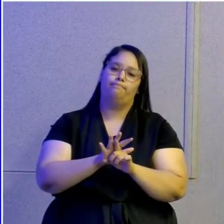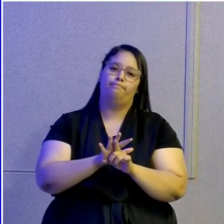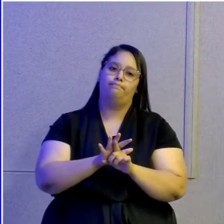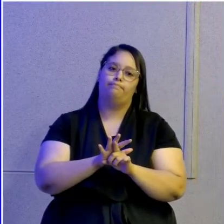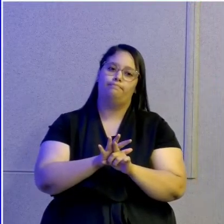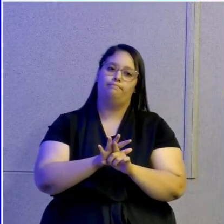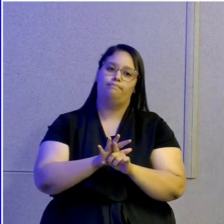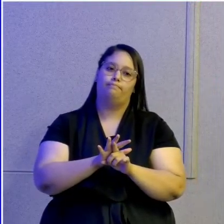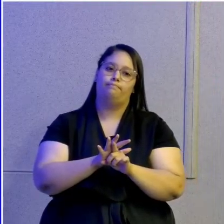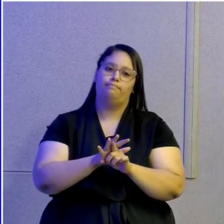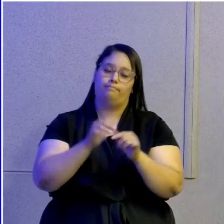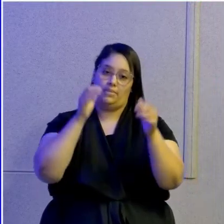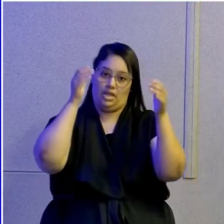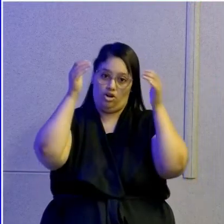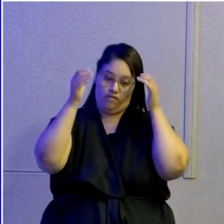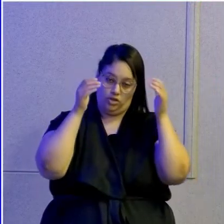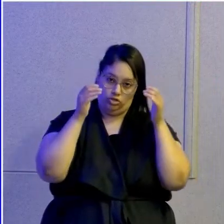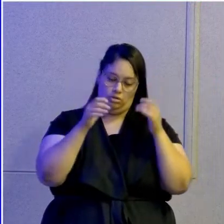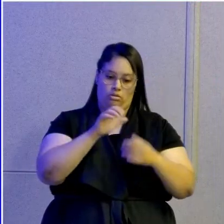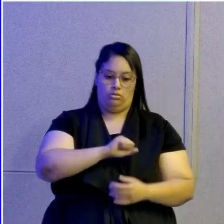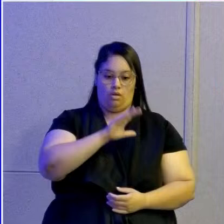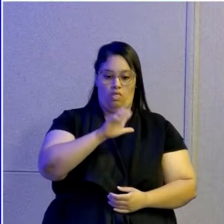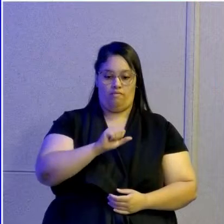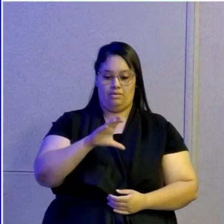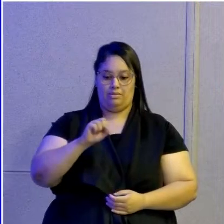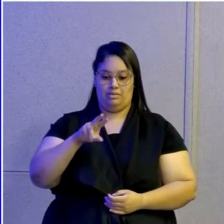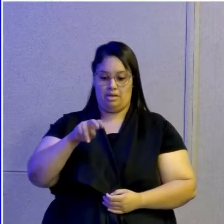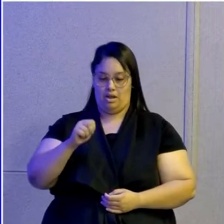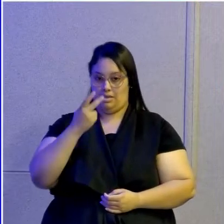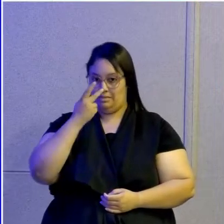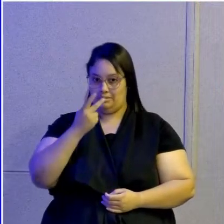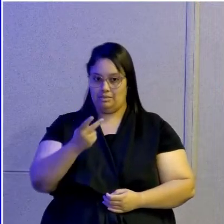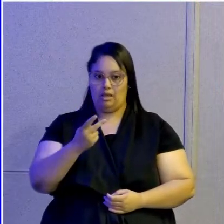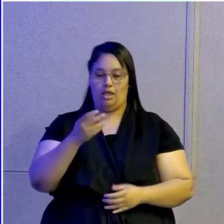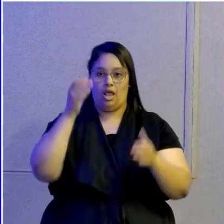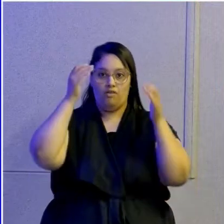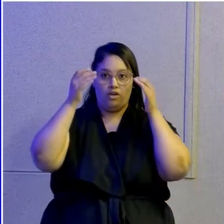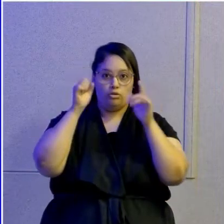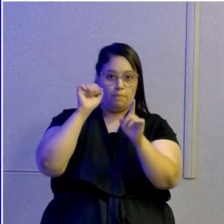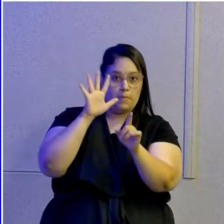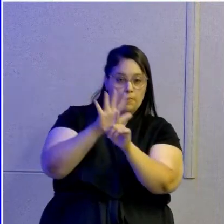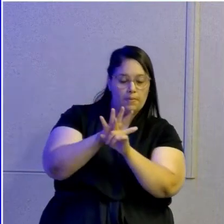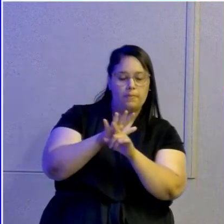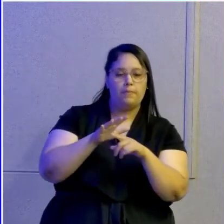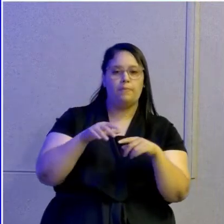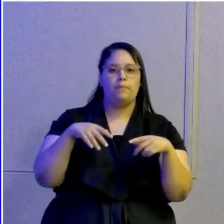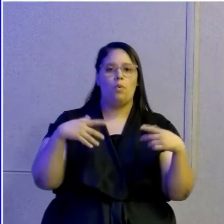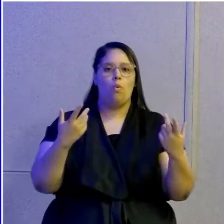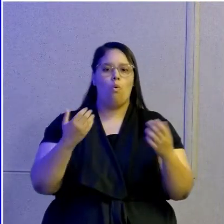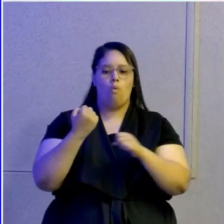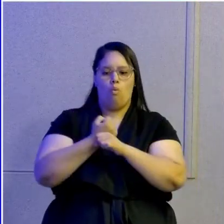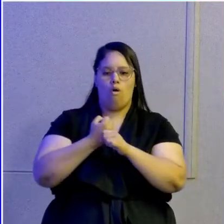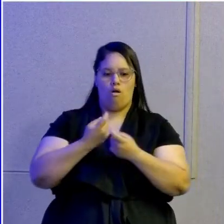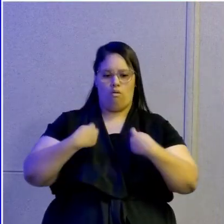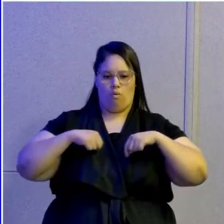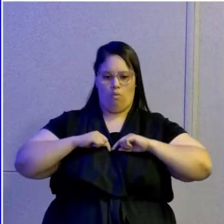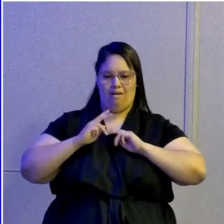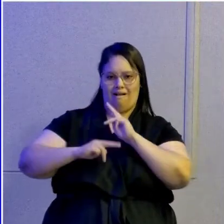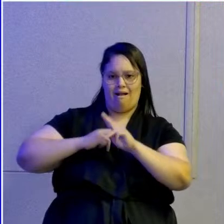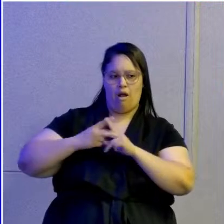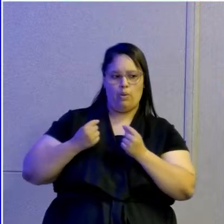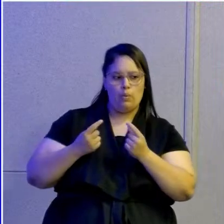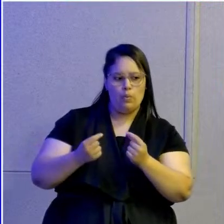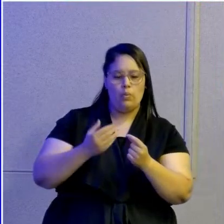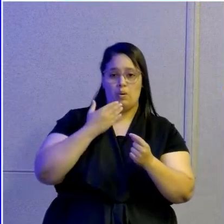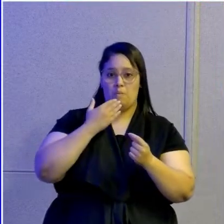innovation, if we look at CERN and we look at the impact it's having and the innovation it's having, the type of work we're doing, are we getting value